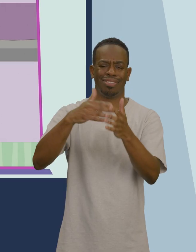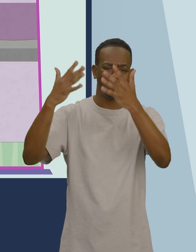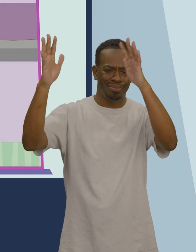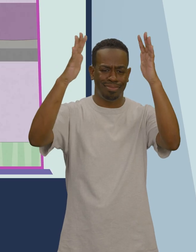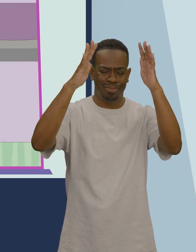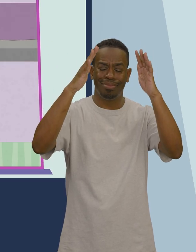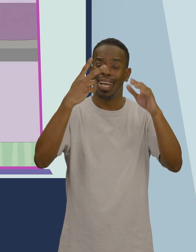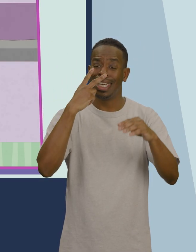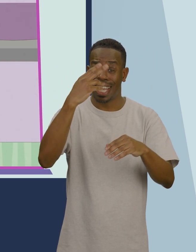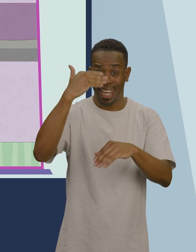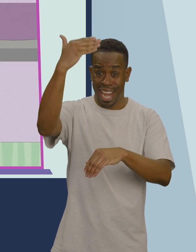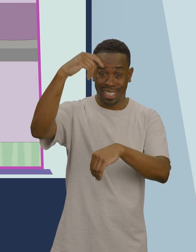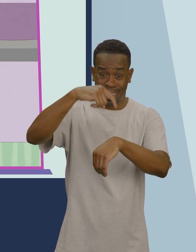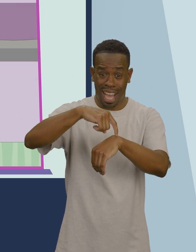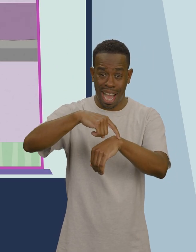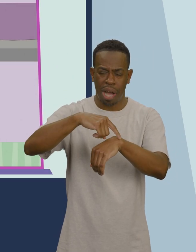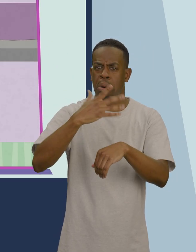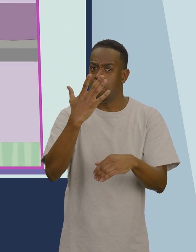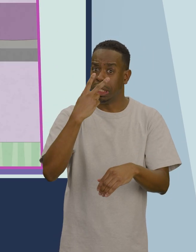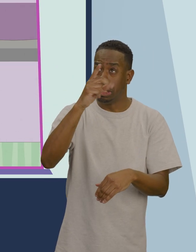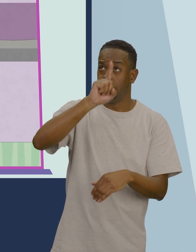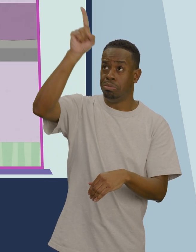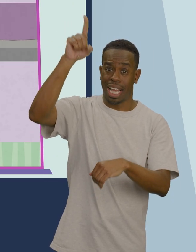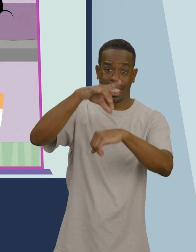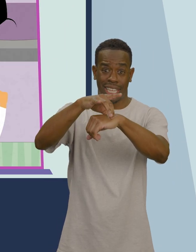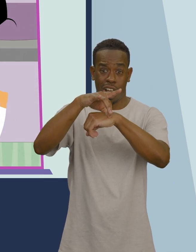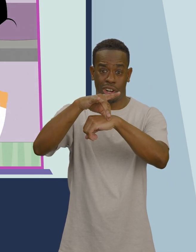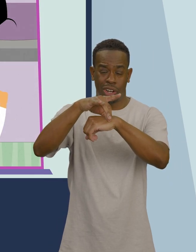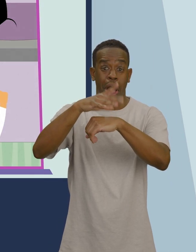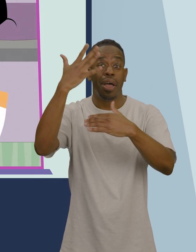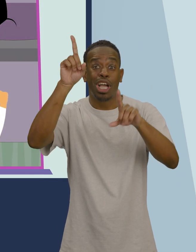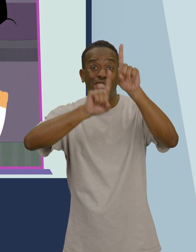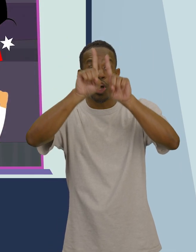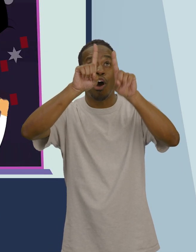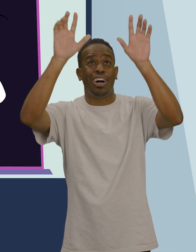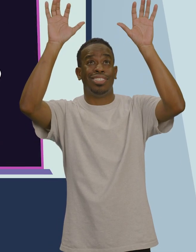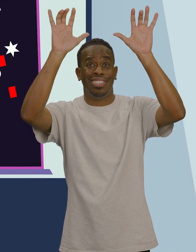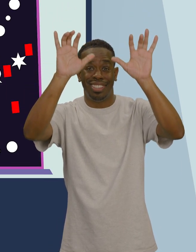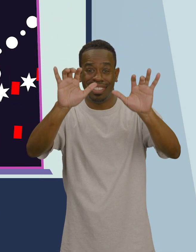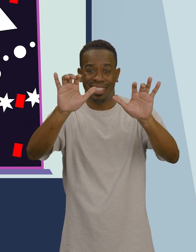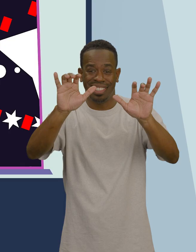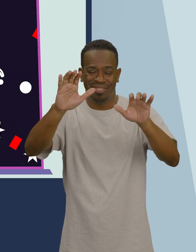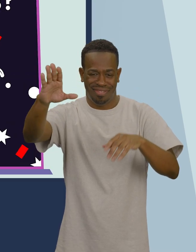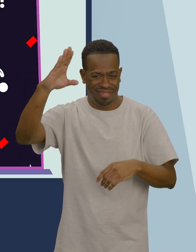Until next time, I'll see you on Saturn, then the stars.